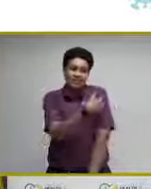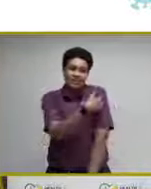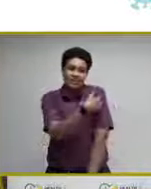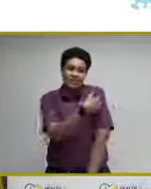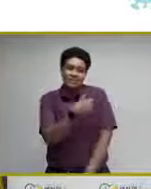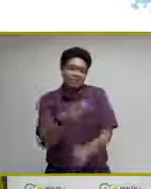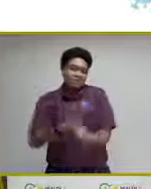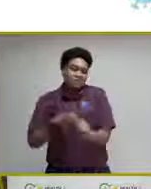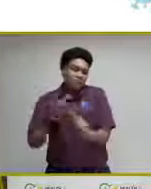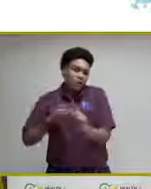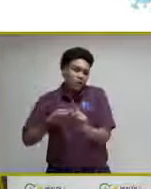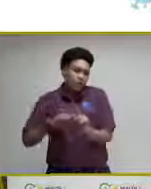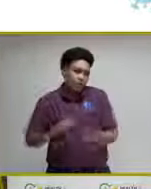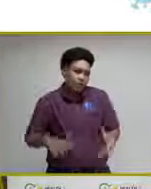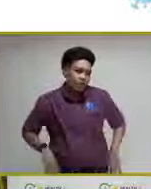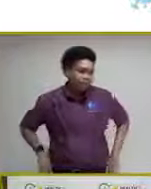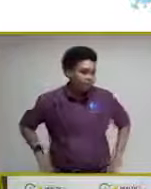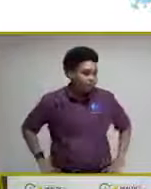month.